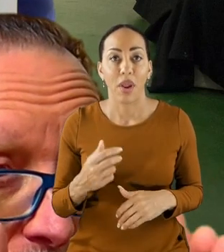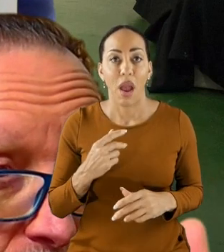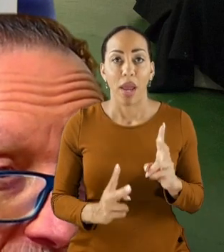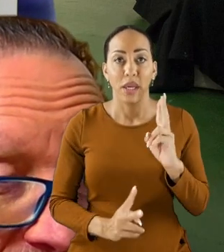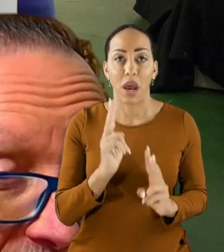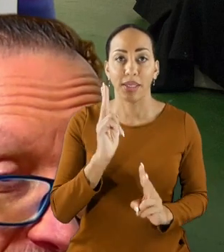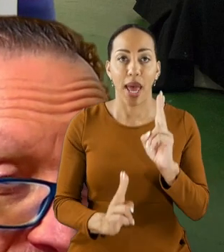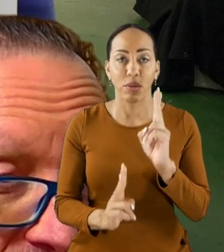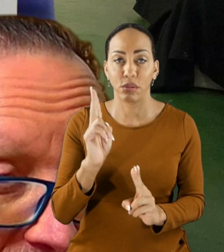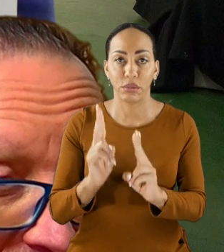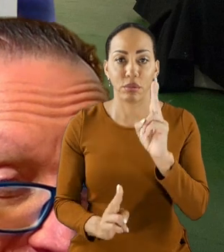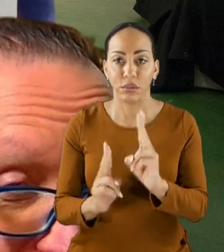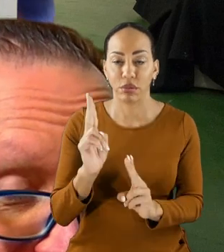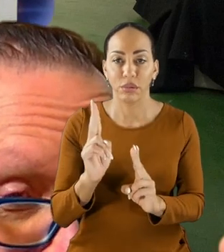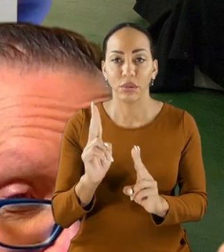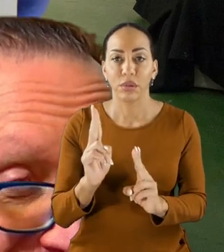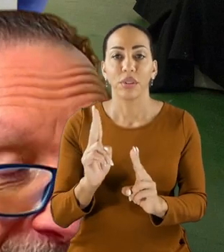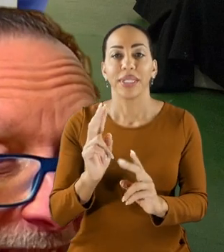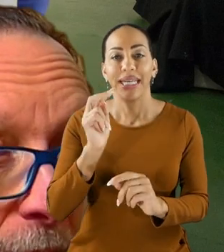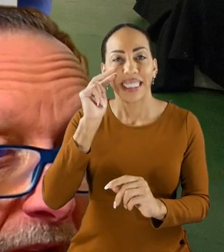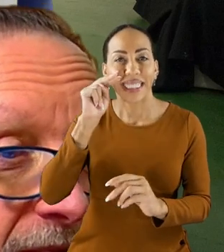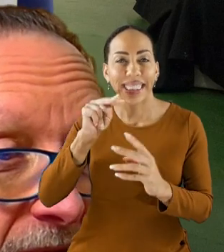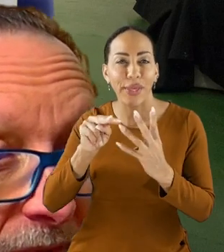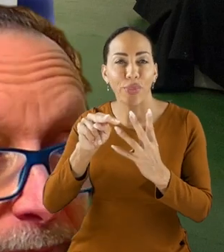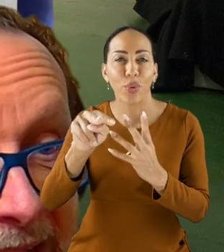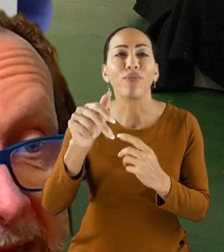the object is the physical thing, and then the bit that I cut out,